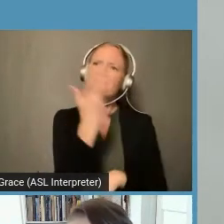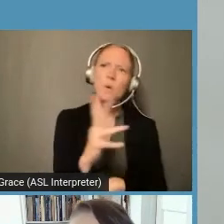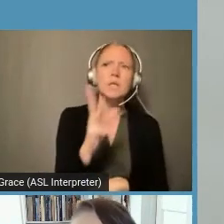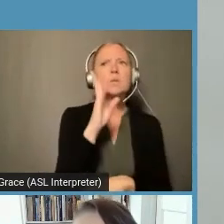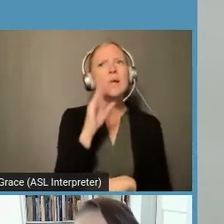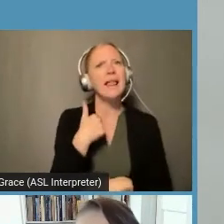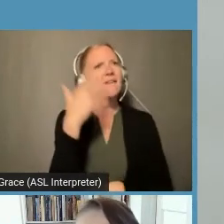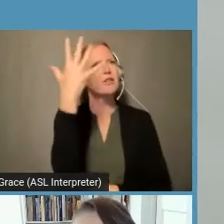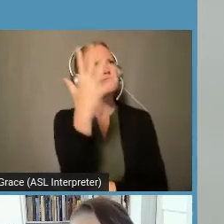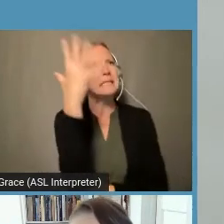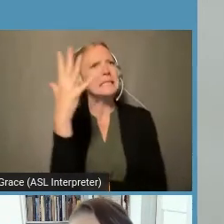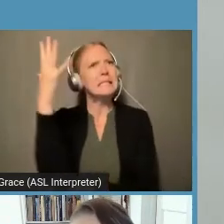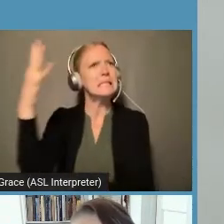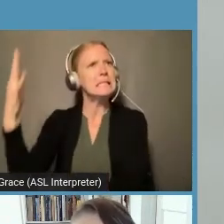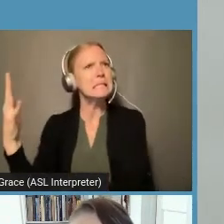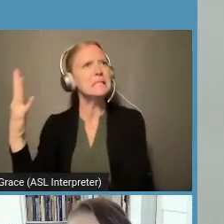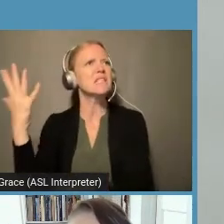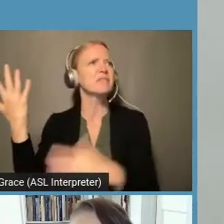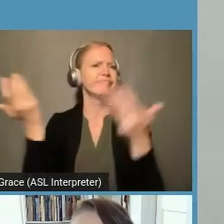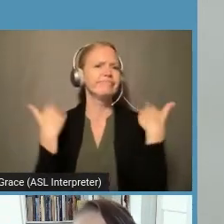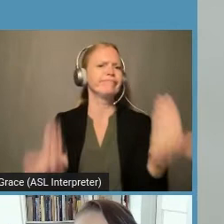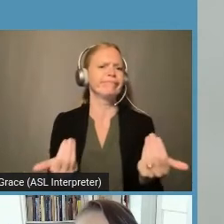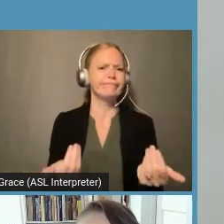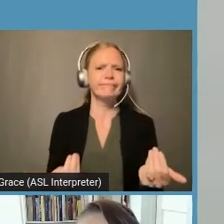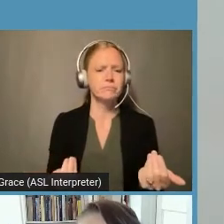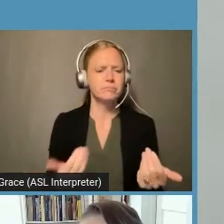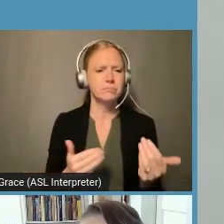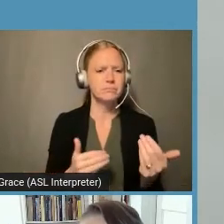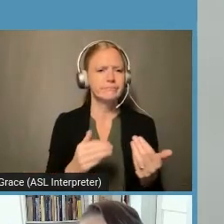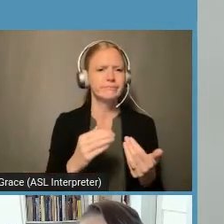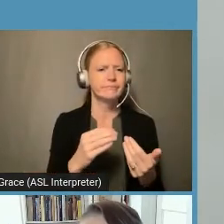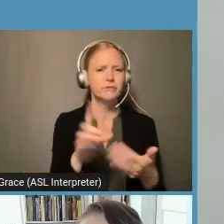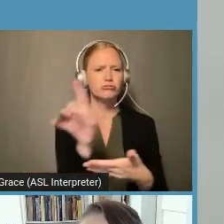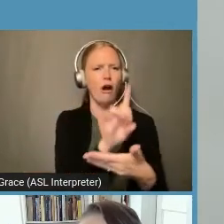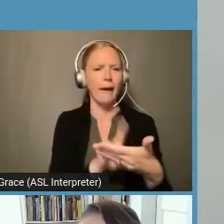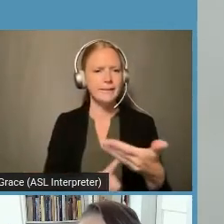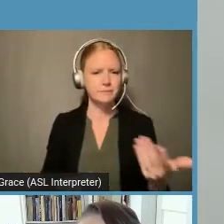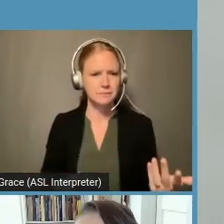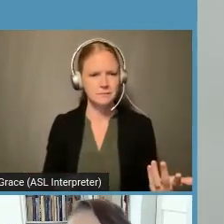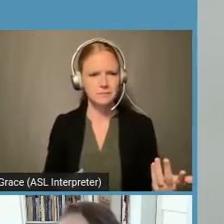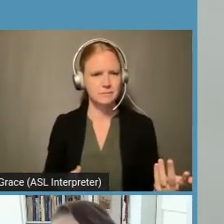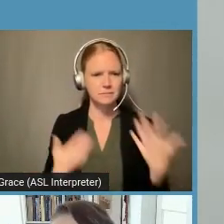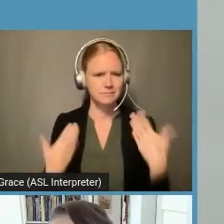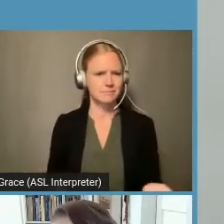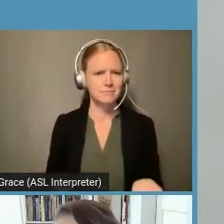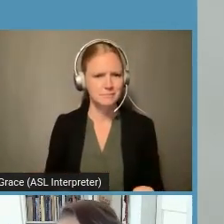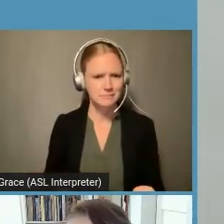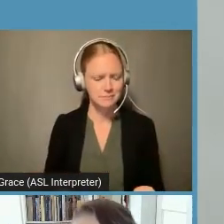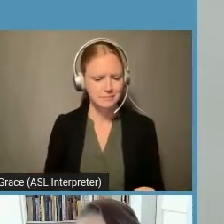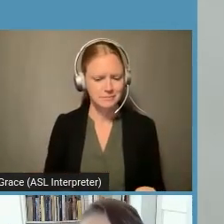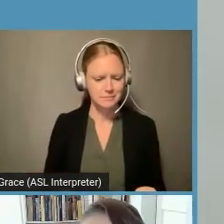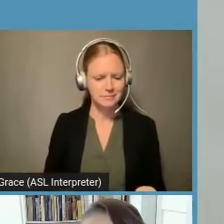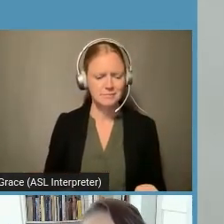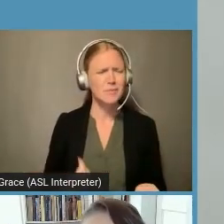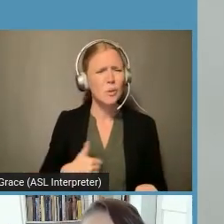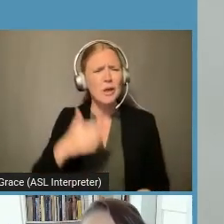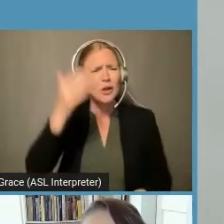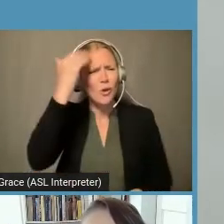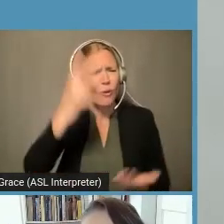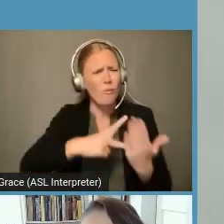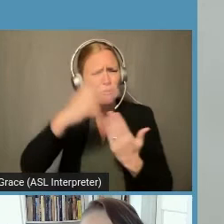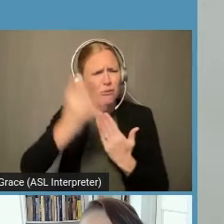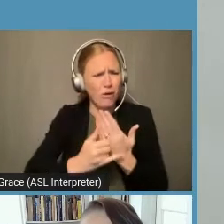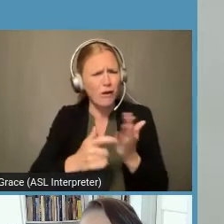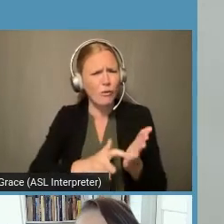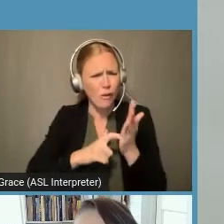trees, we're gonna start building it. And we know that it's gonna change, that the requirements of the project will change as we start